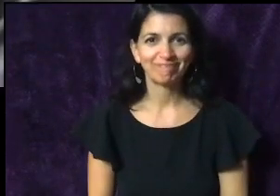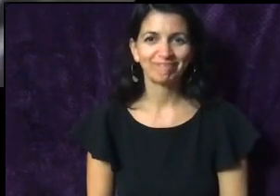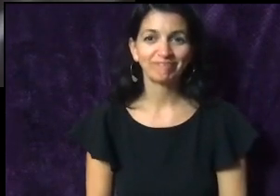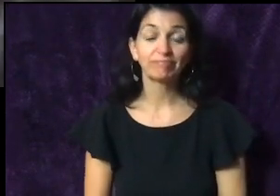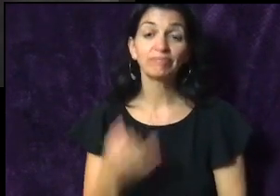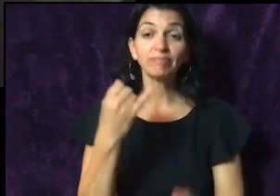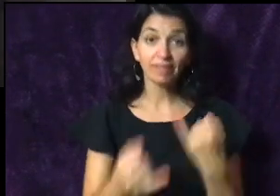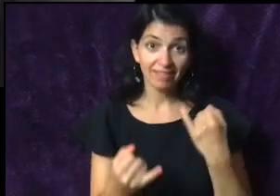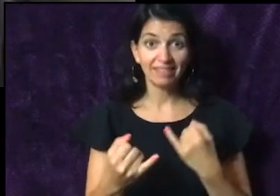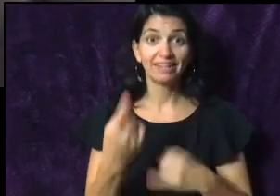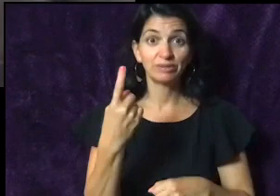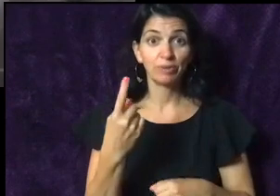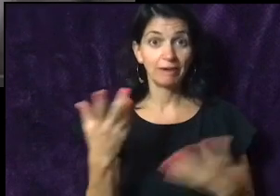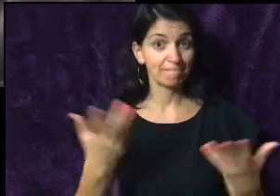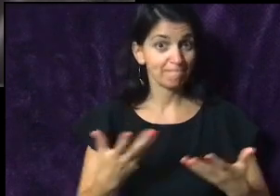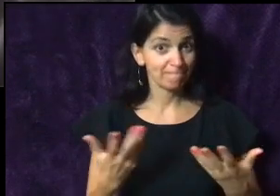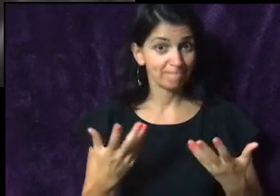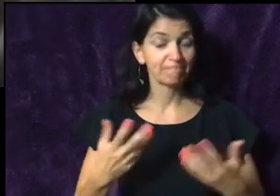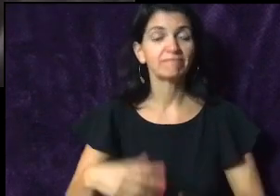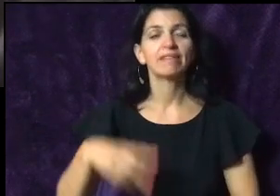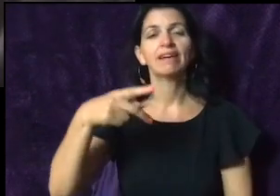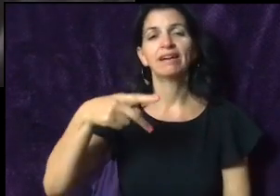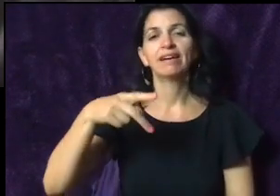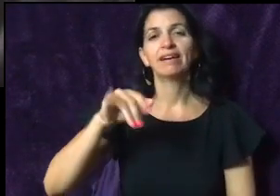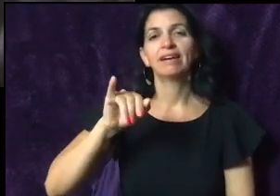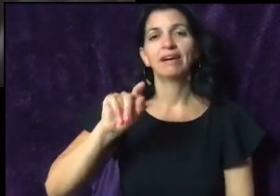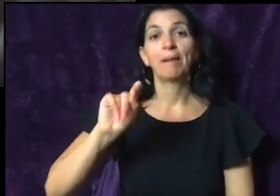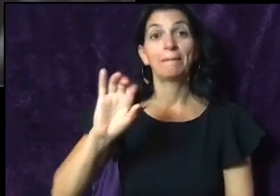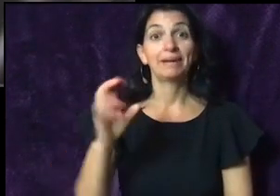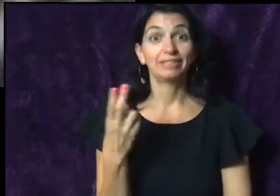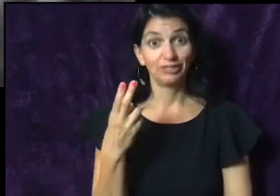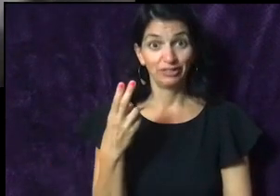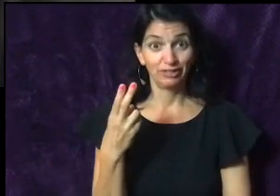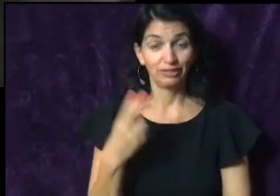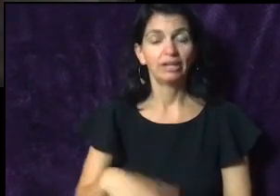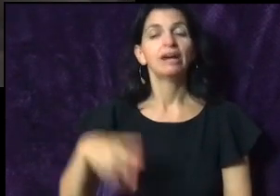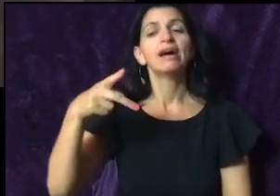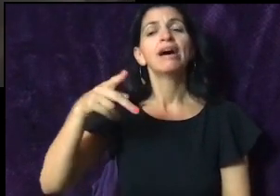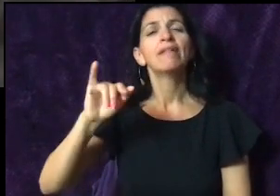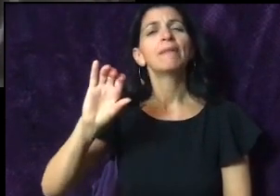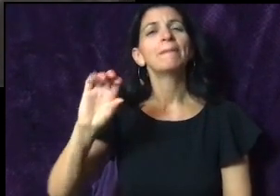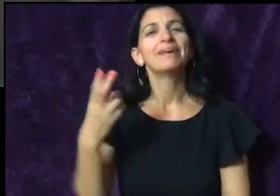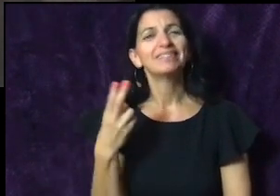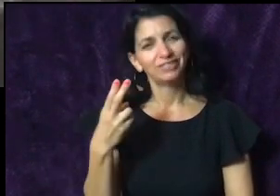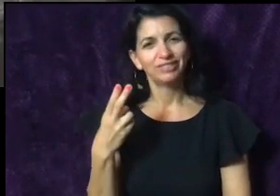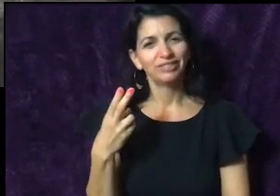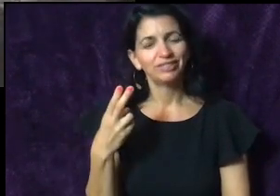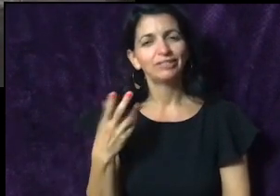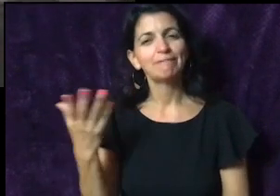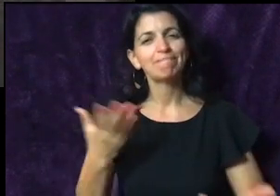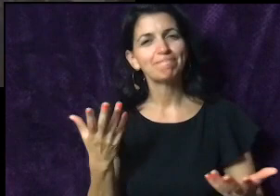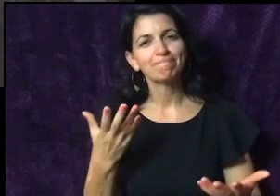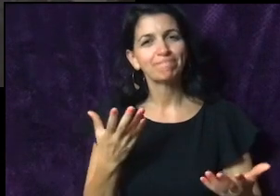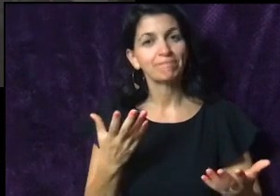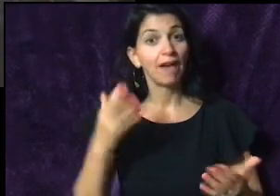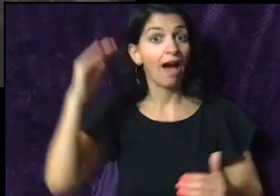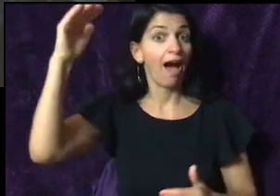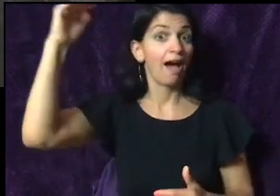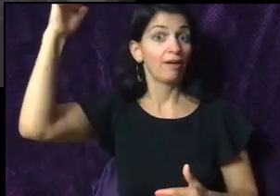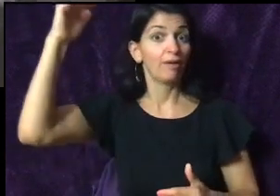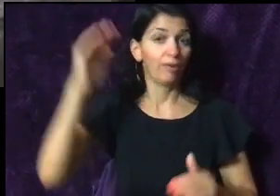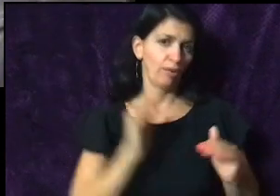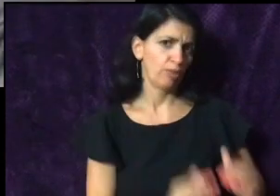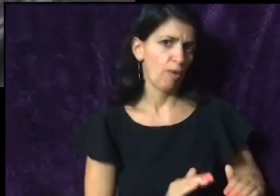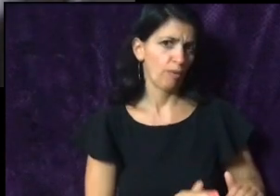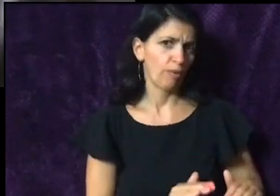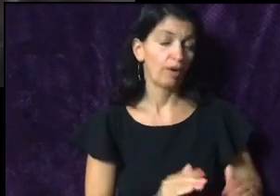one is the pitch. And the pitch of the melody is higher or